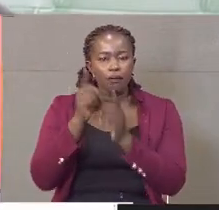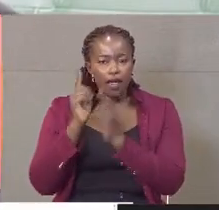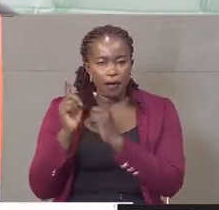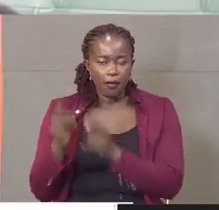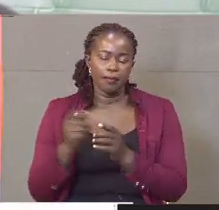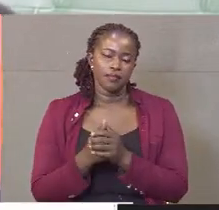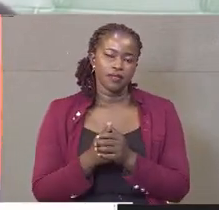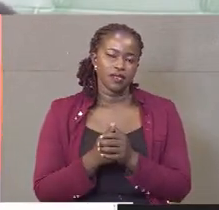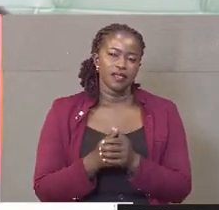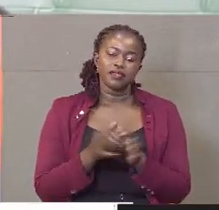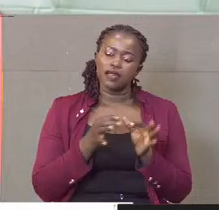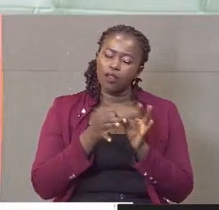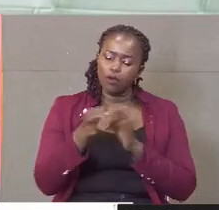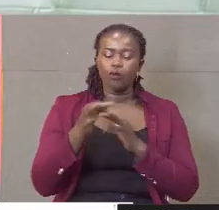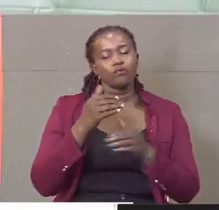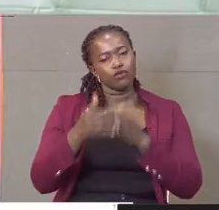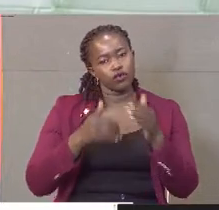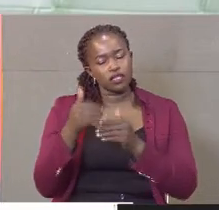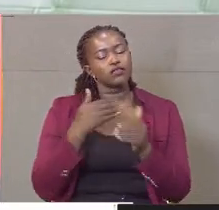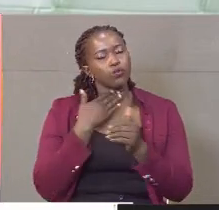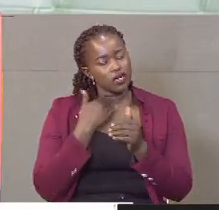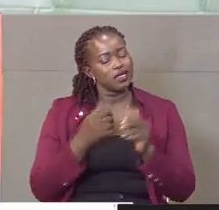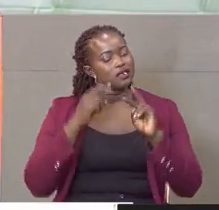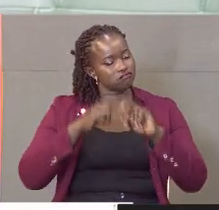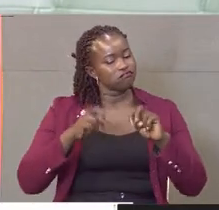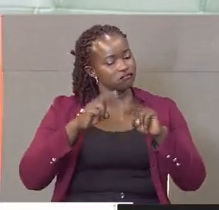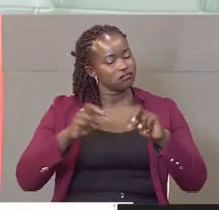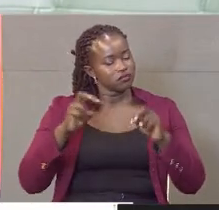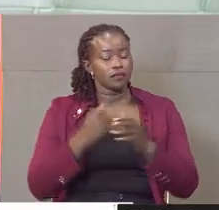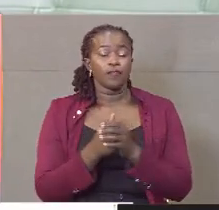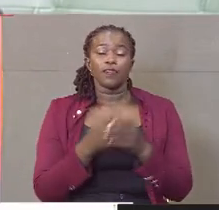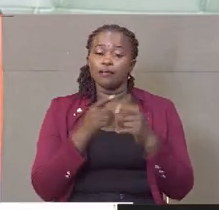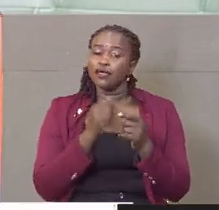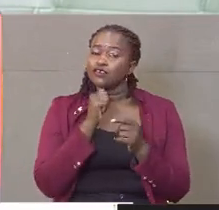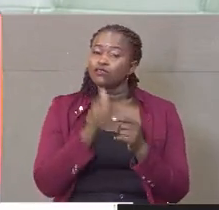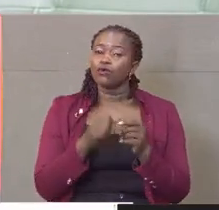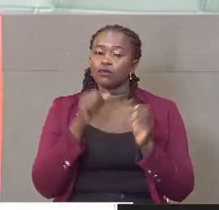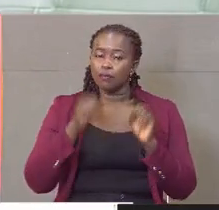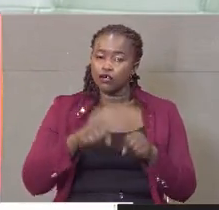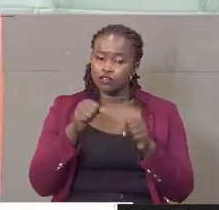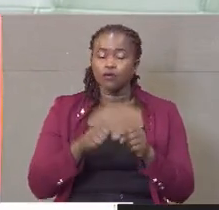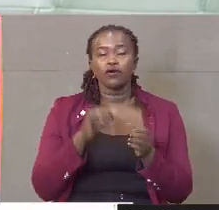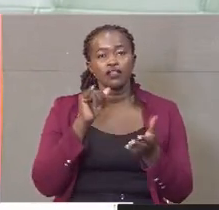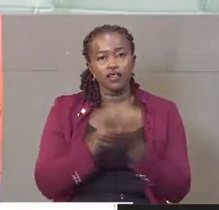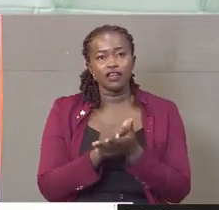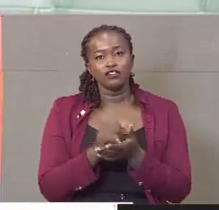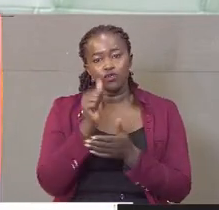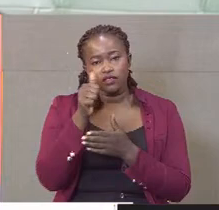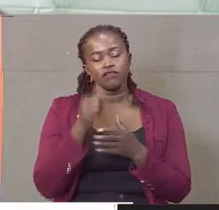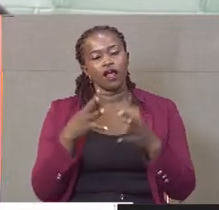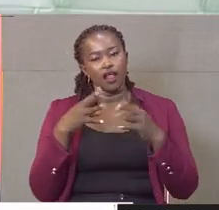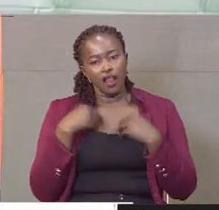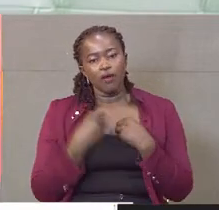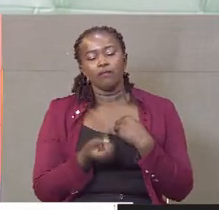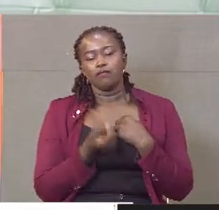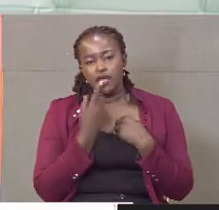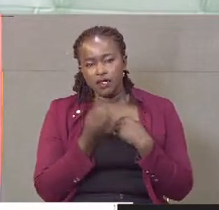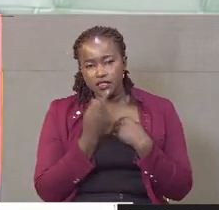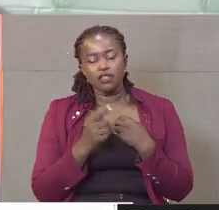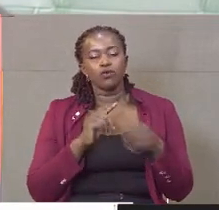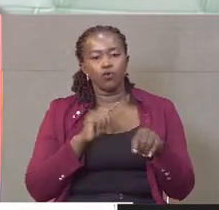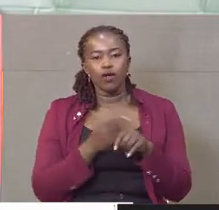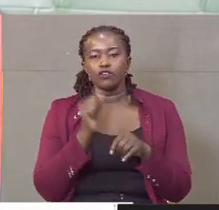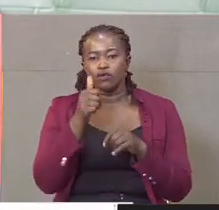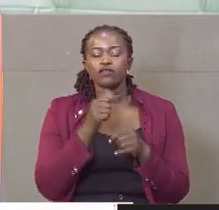quite a lengthy process that would need to interrogate, but it's not possible that you allow a medicine when you have